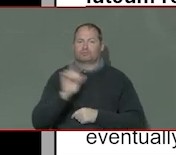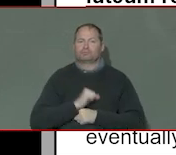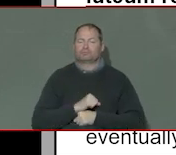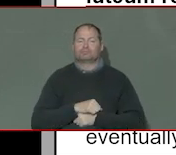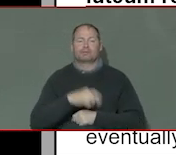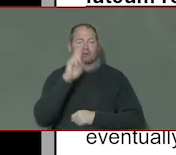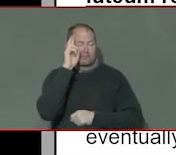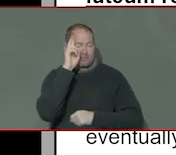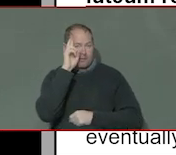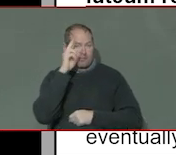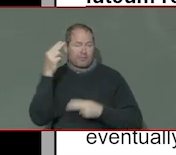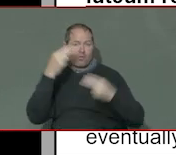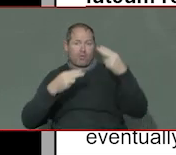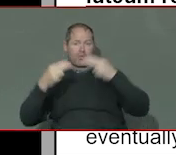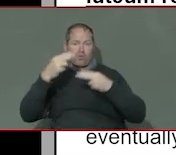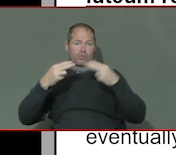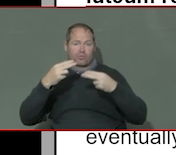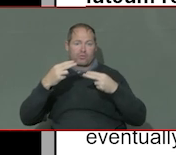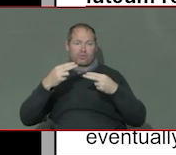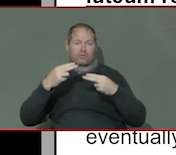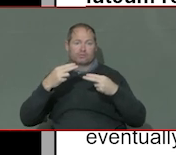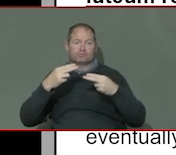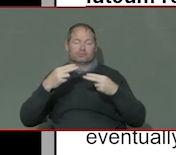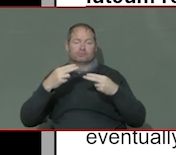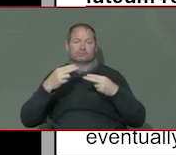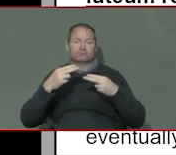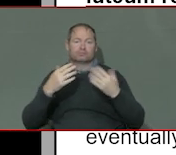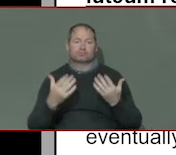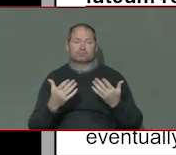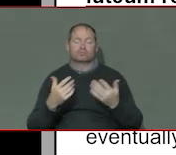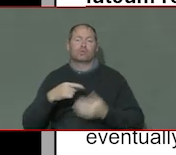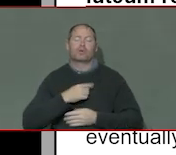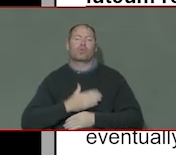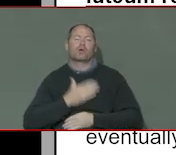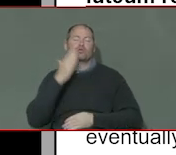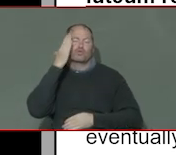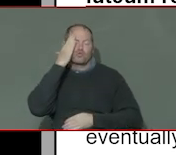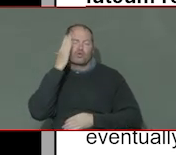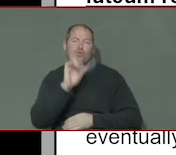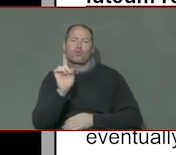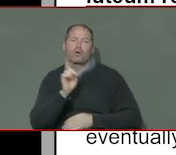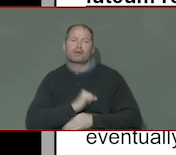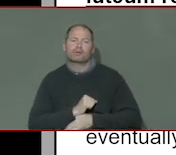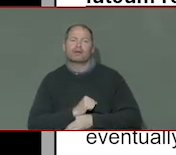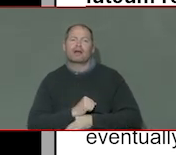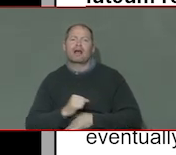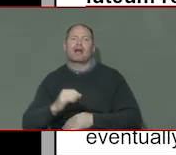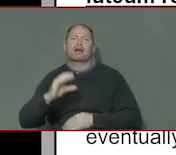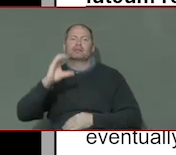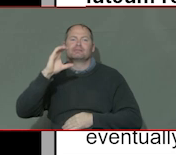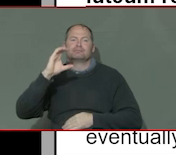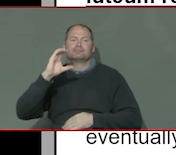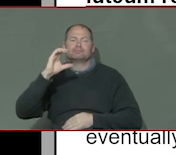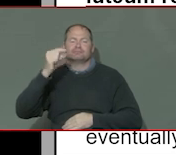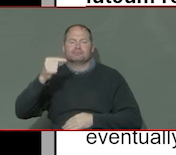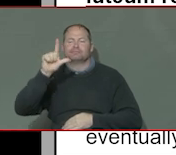the endocrine that we are going to do at the end, we always want to know what is the gland or what is